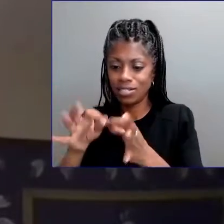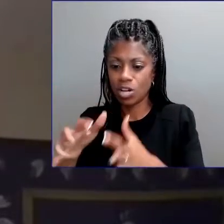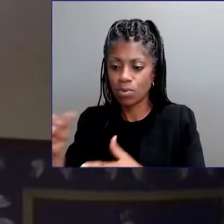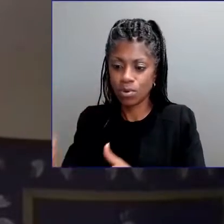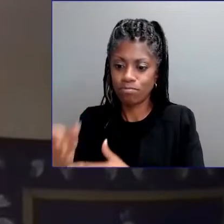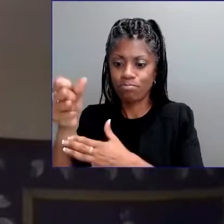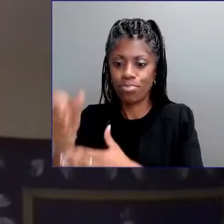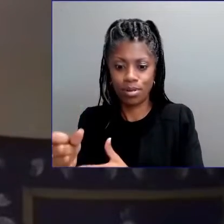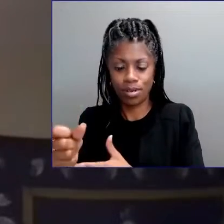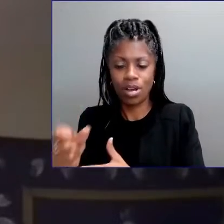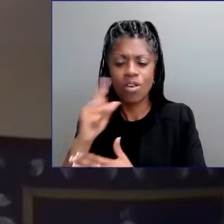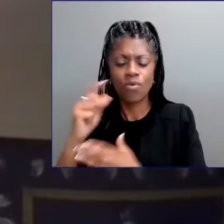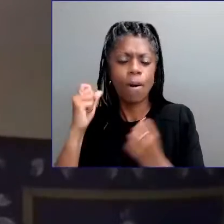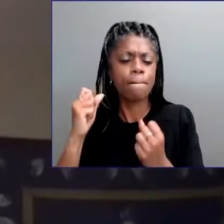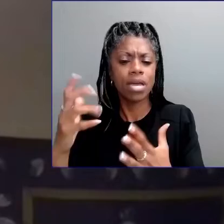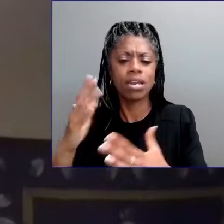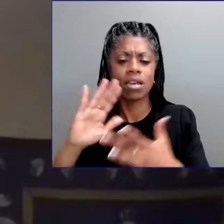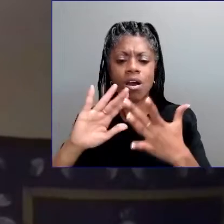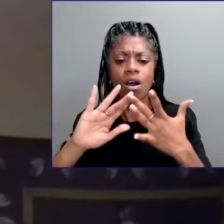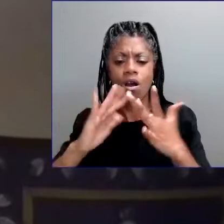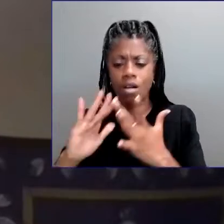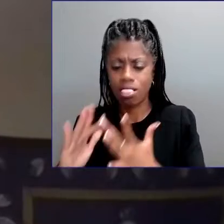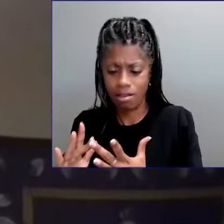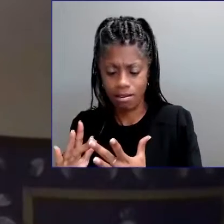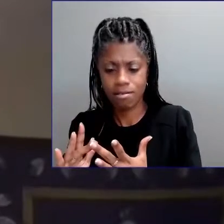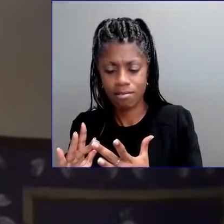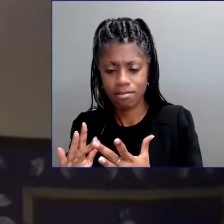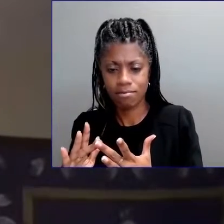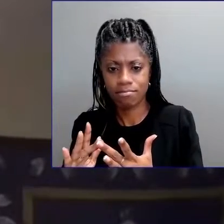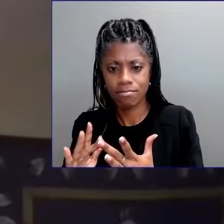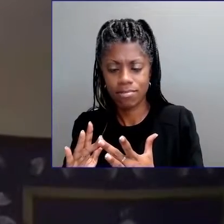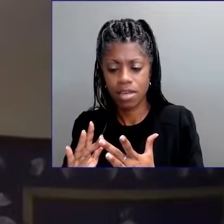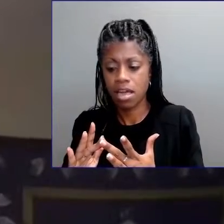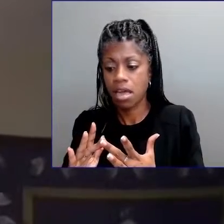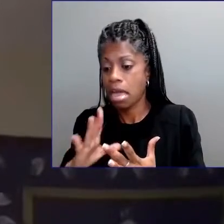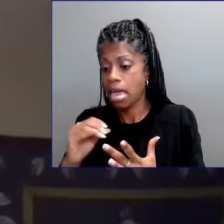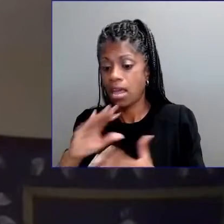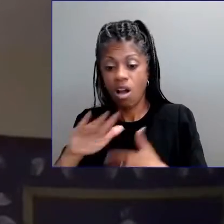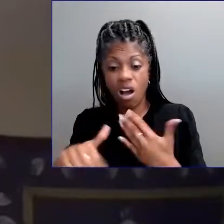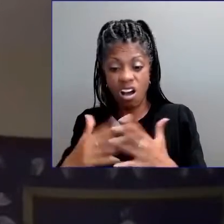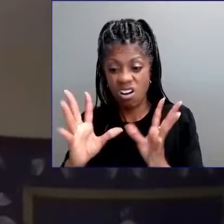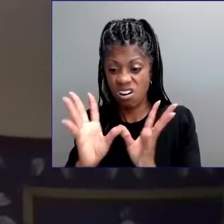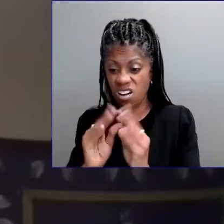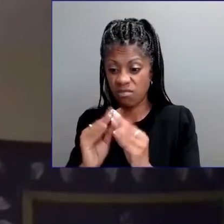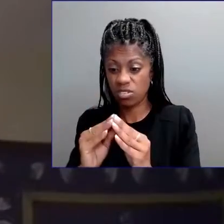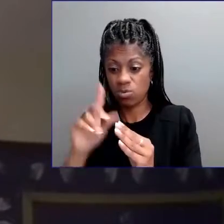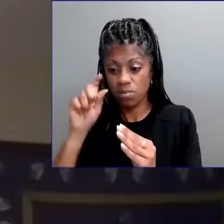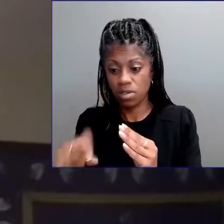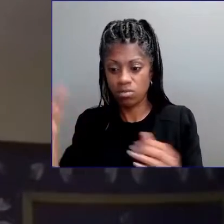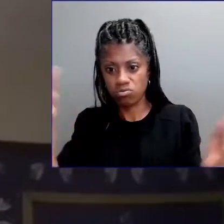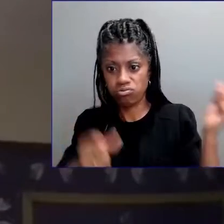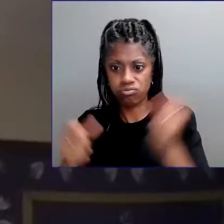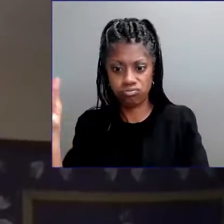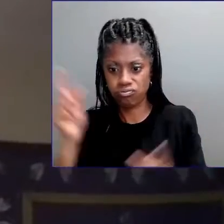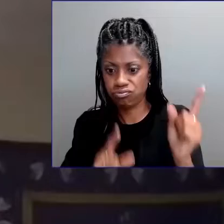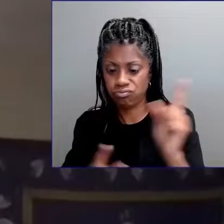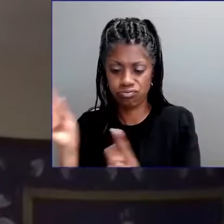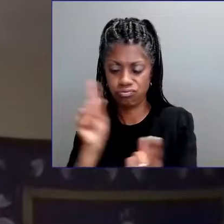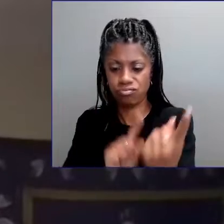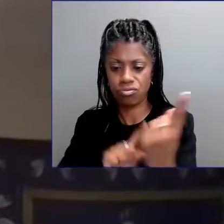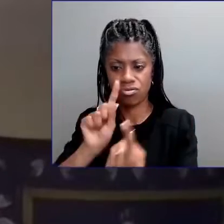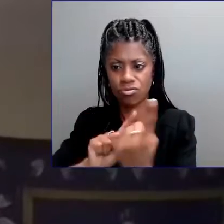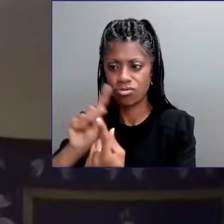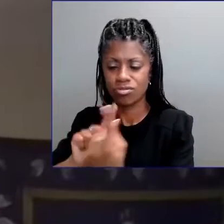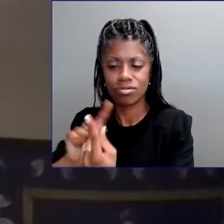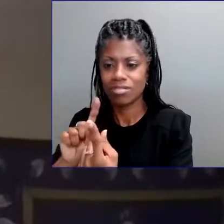and conferences that had always been held in person. The very fact that we can all gather here today virtually is